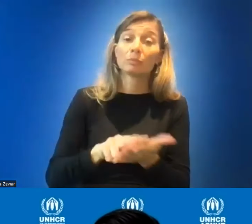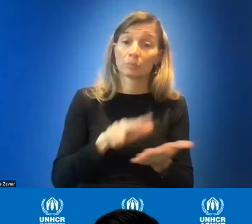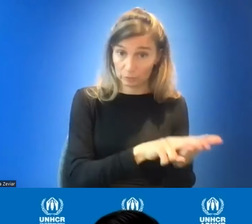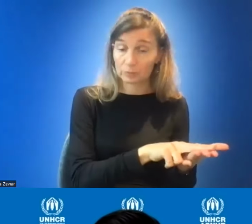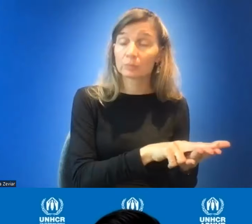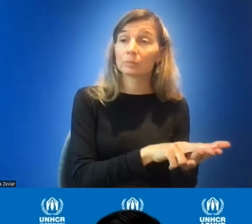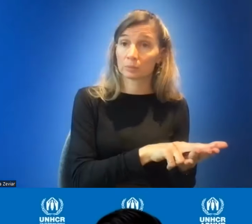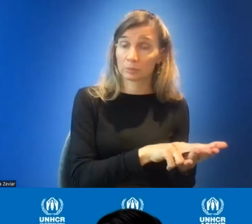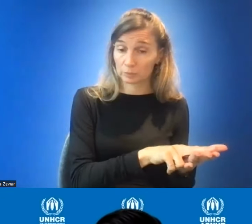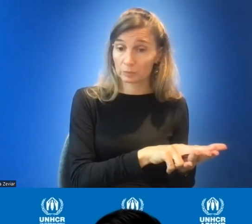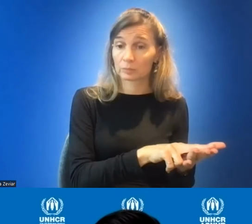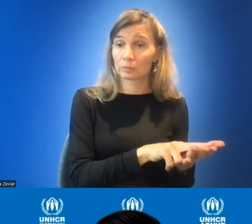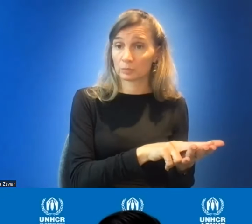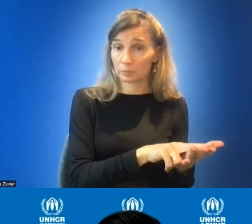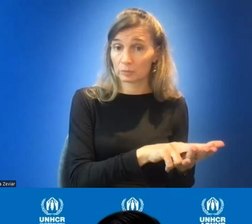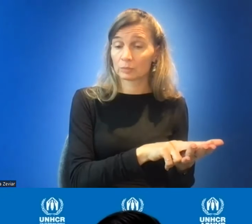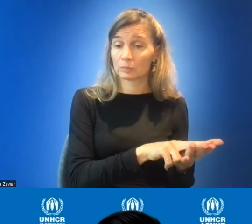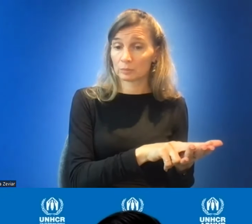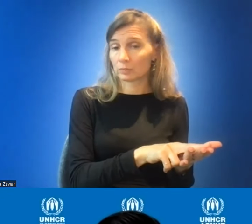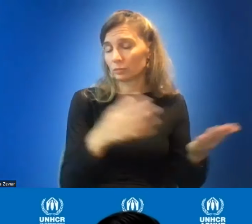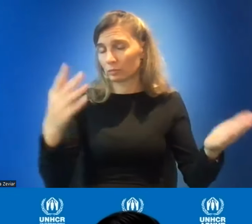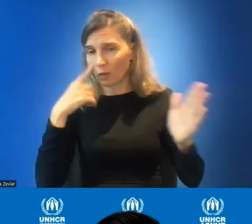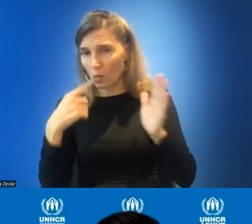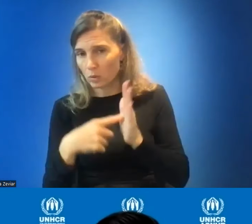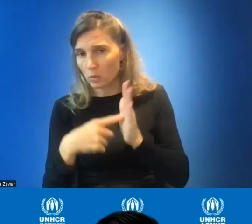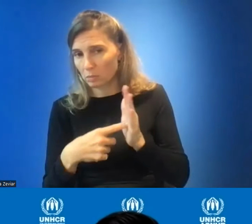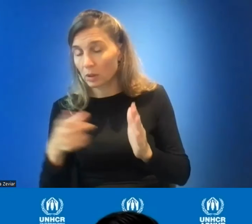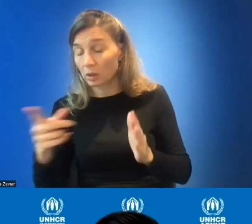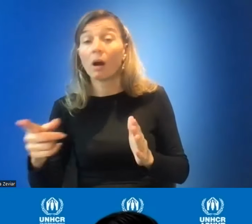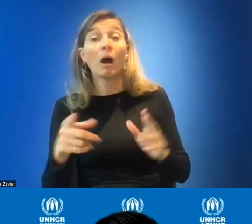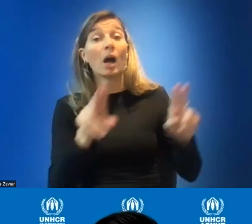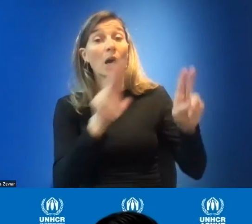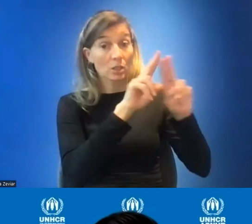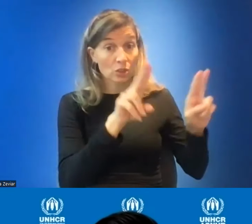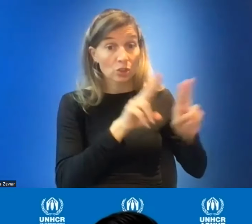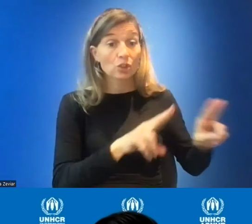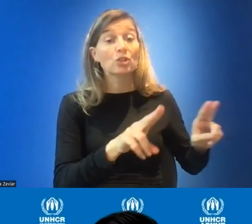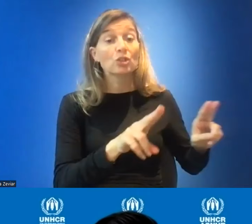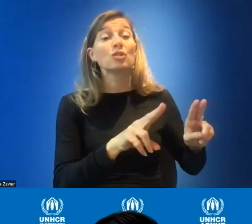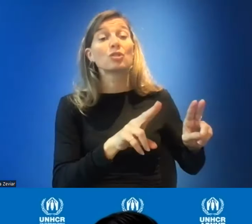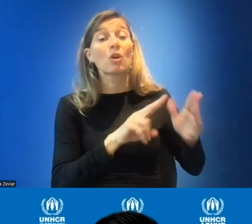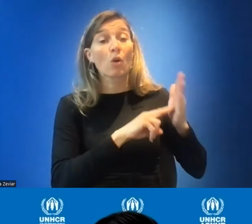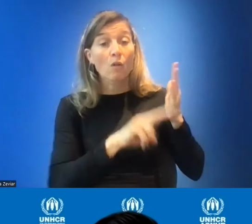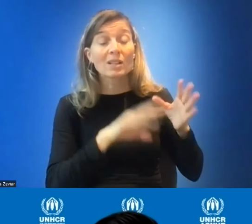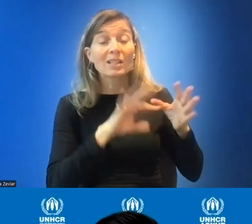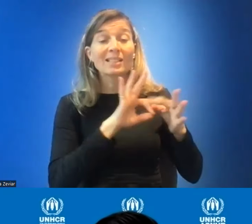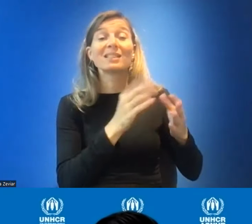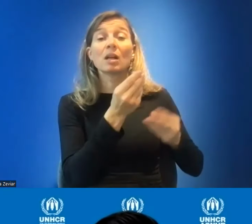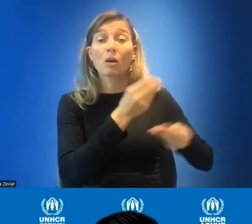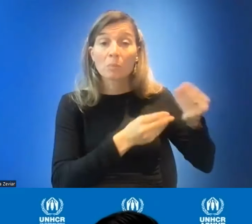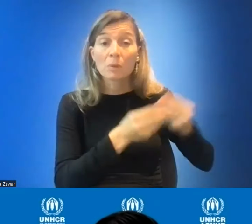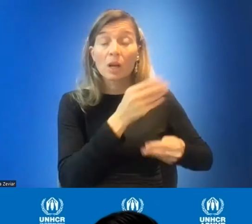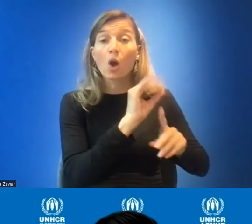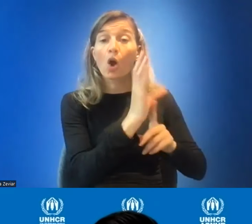ratify. If the state, for instance, ratified the International Covenant on Economic, Social, and Cultural Rights, as